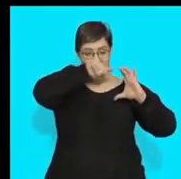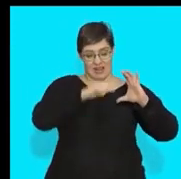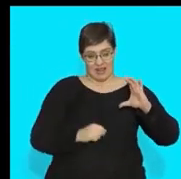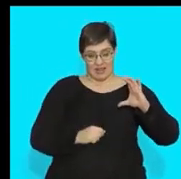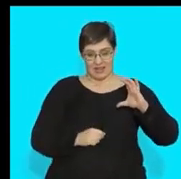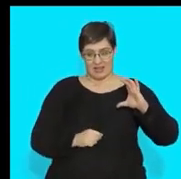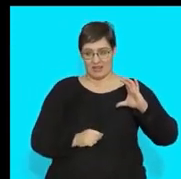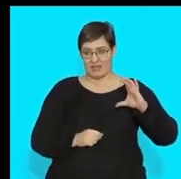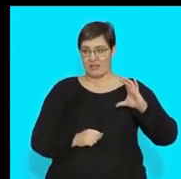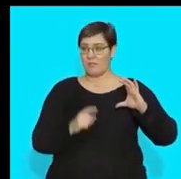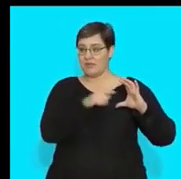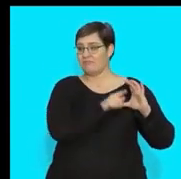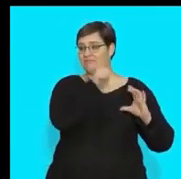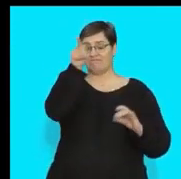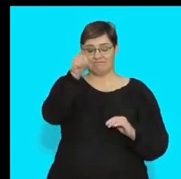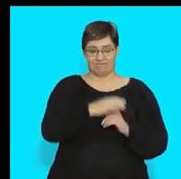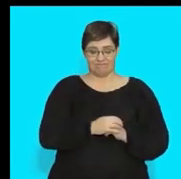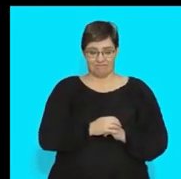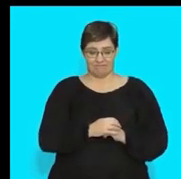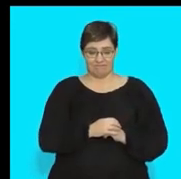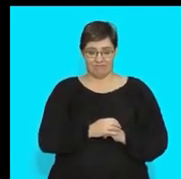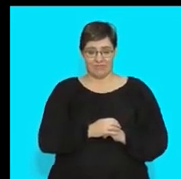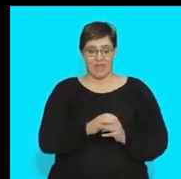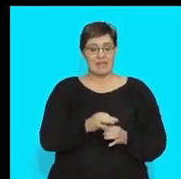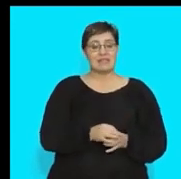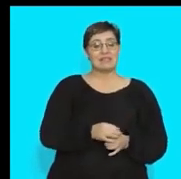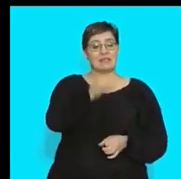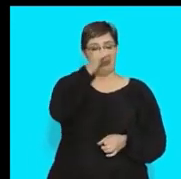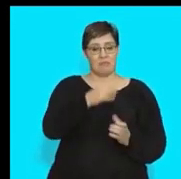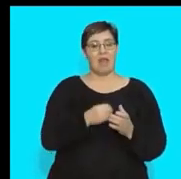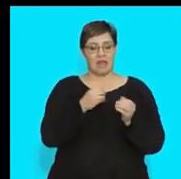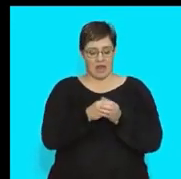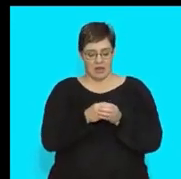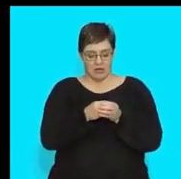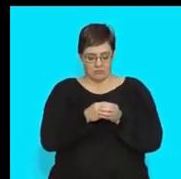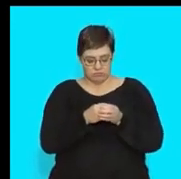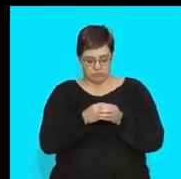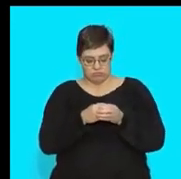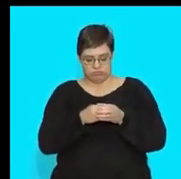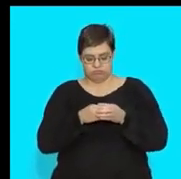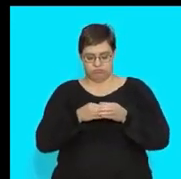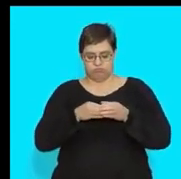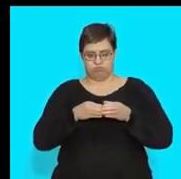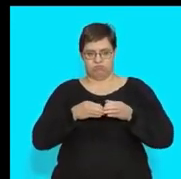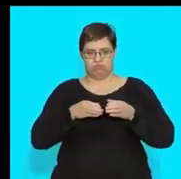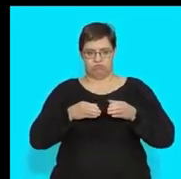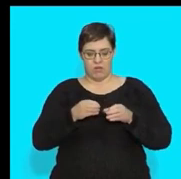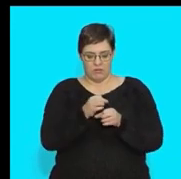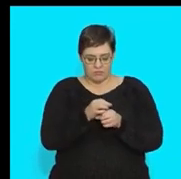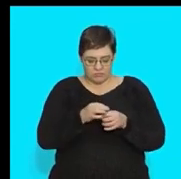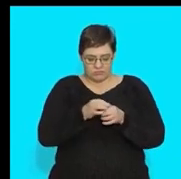And that leads us, guys, to this. Dicot stems can grow wider. It's